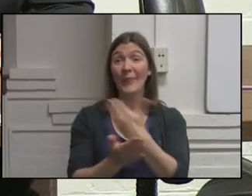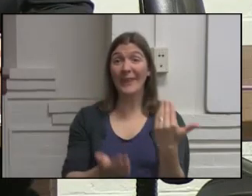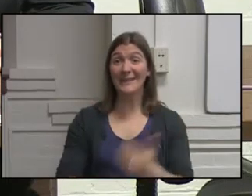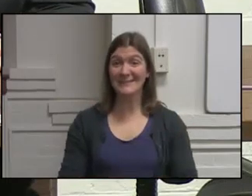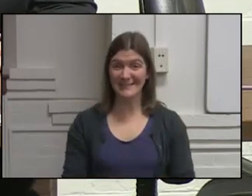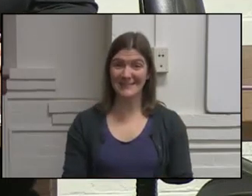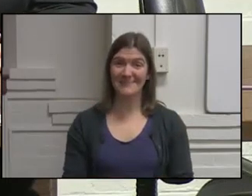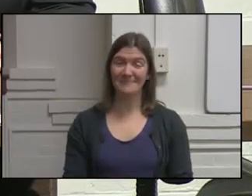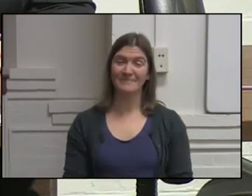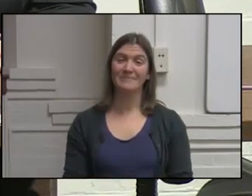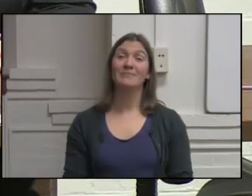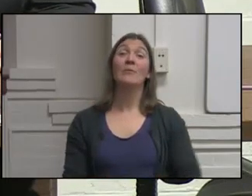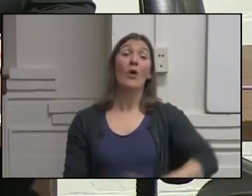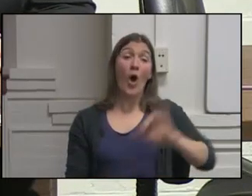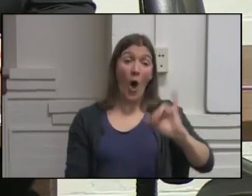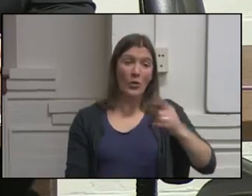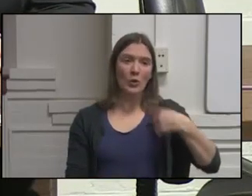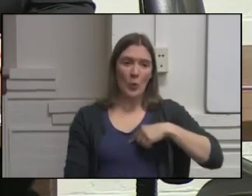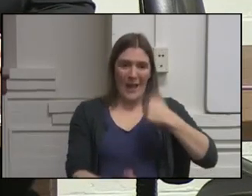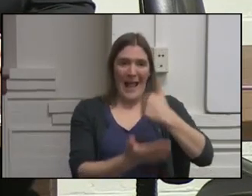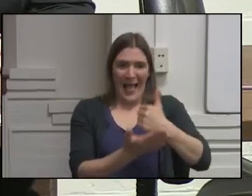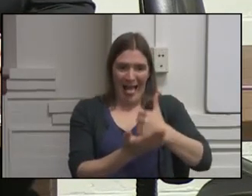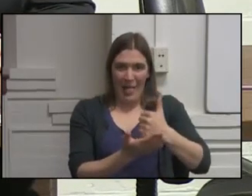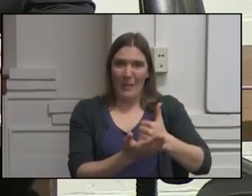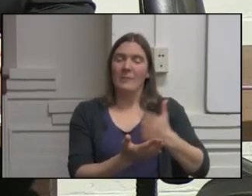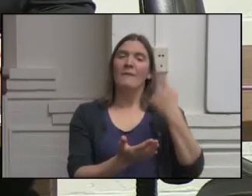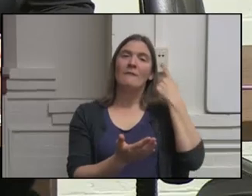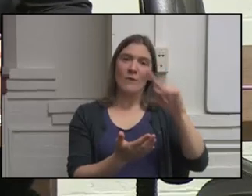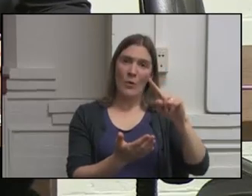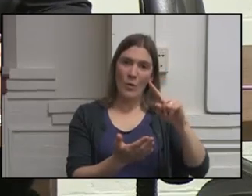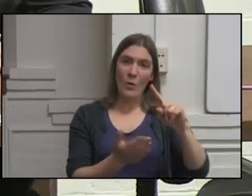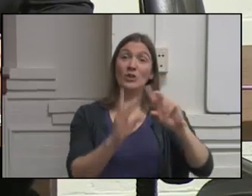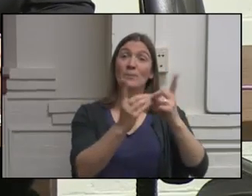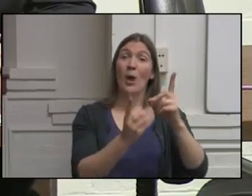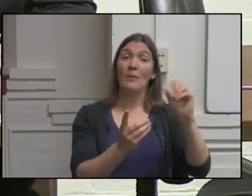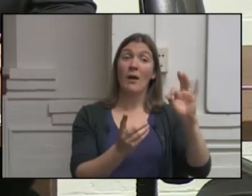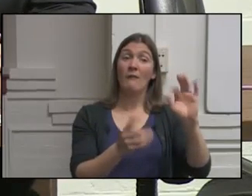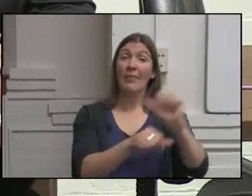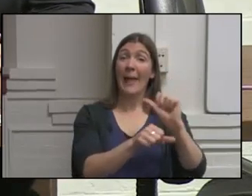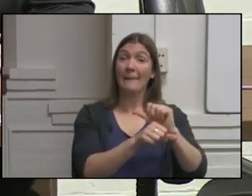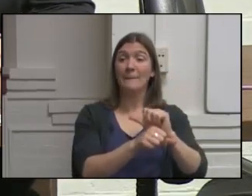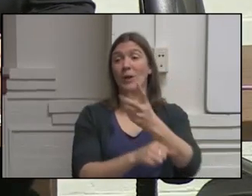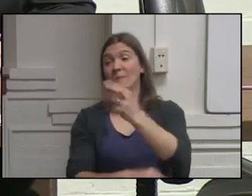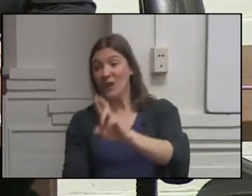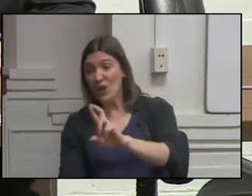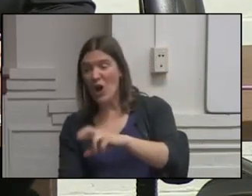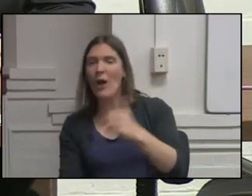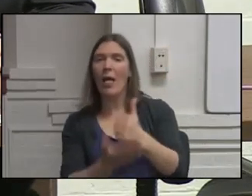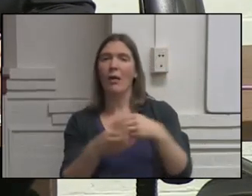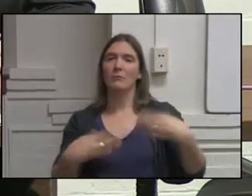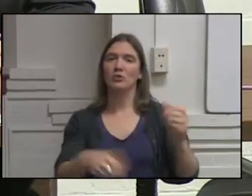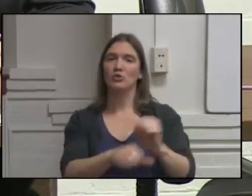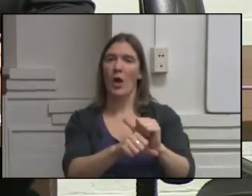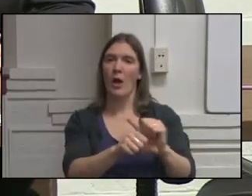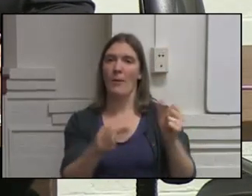And we are also a job working site for Department of Labor, Voc Rehab,